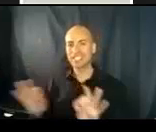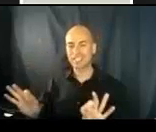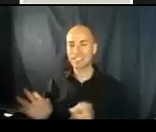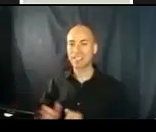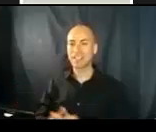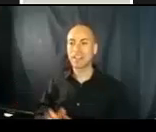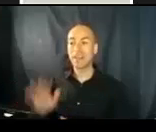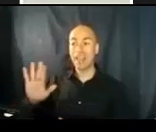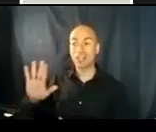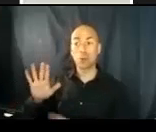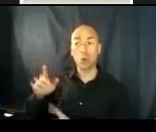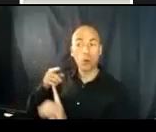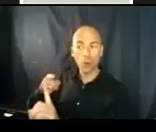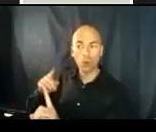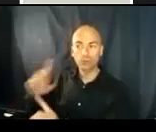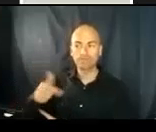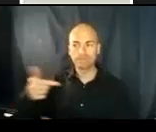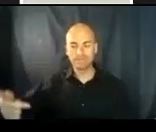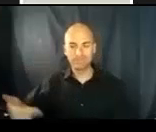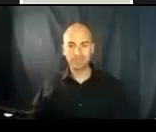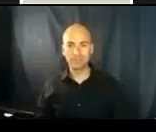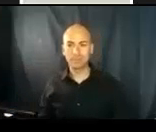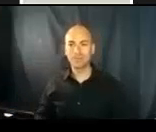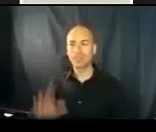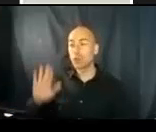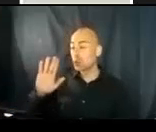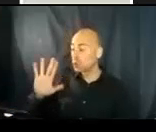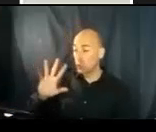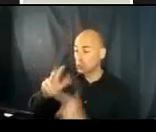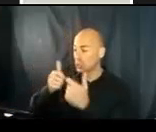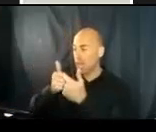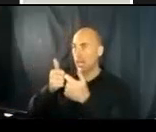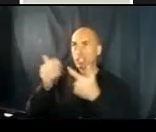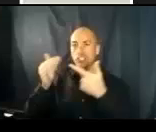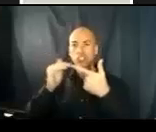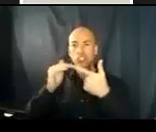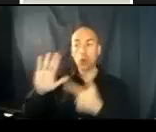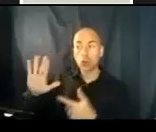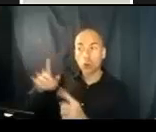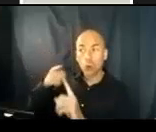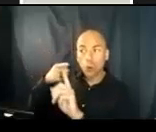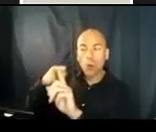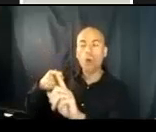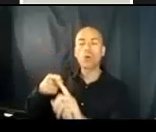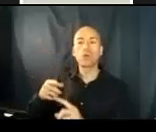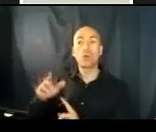them. You could use words such as your challenge is, your goal is, your,